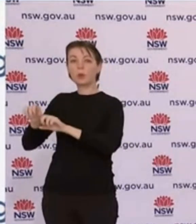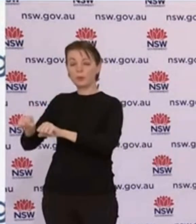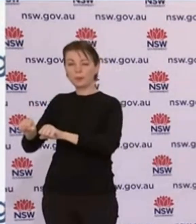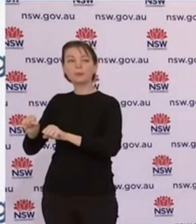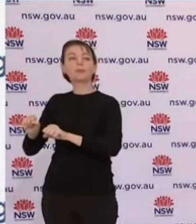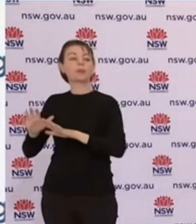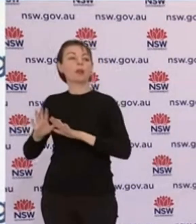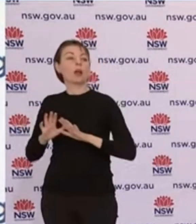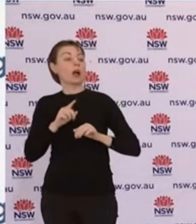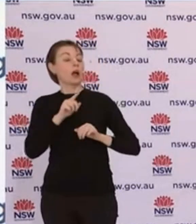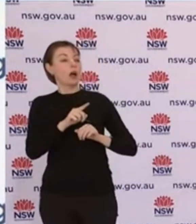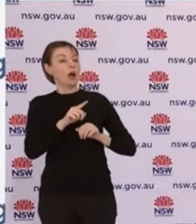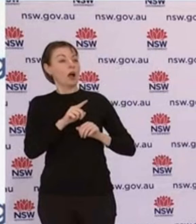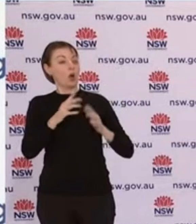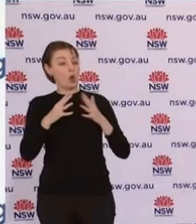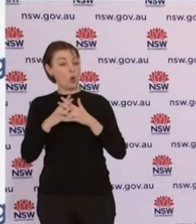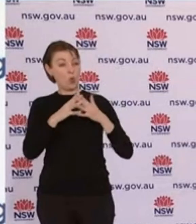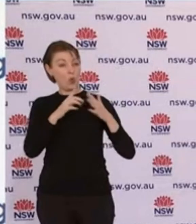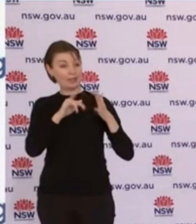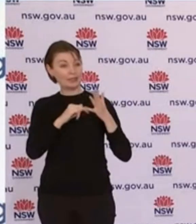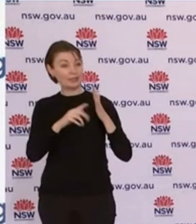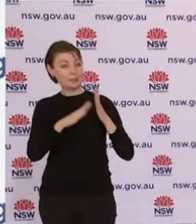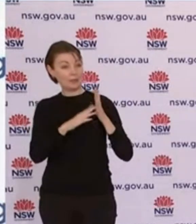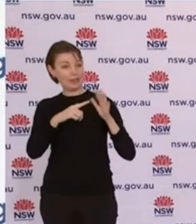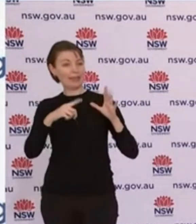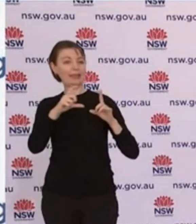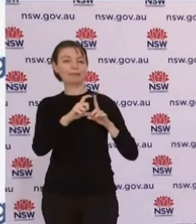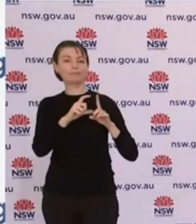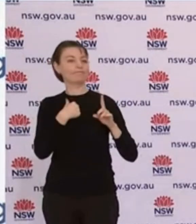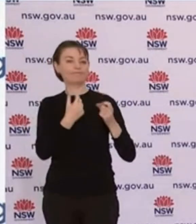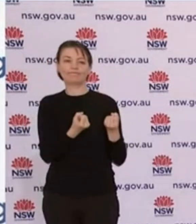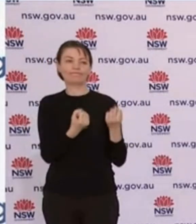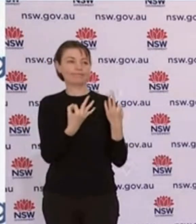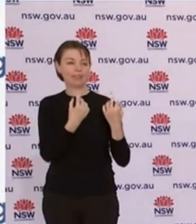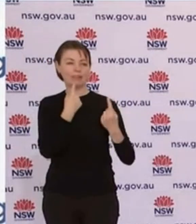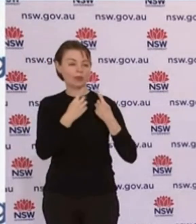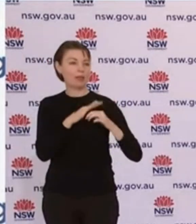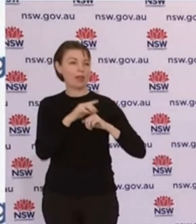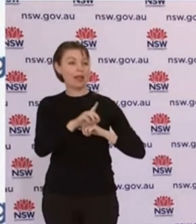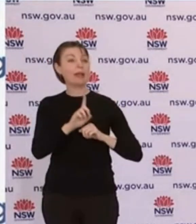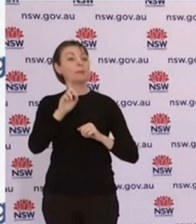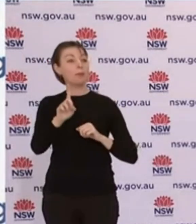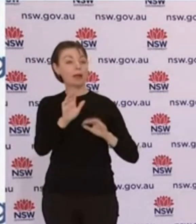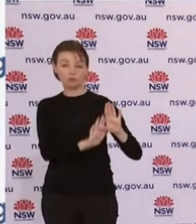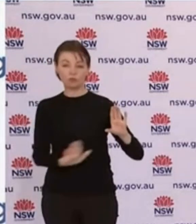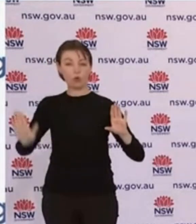don't have the detail about that provision of ICU care outside, but what I do know is across the state,